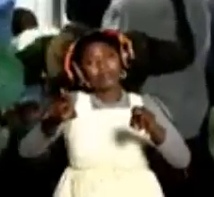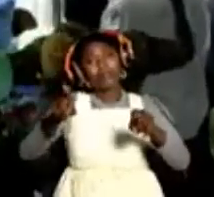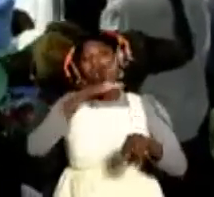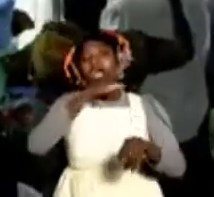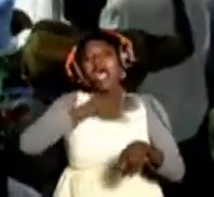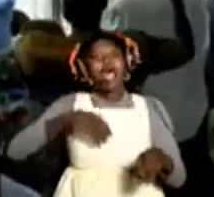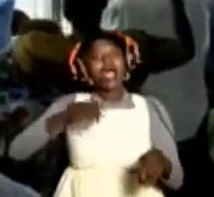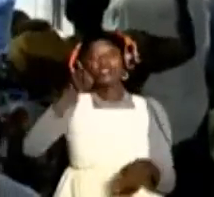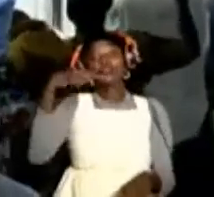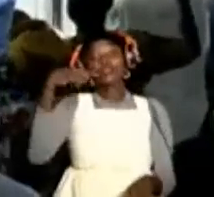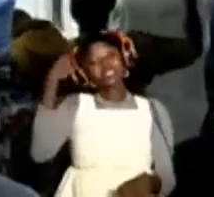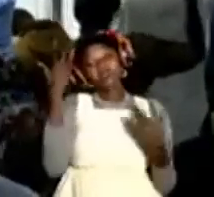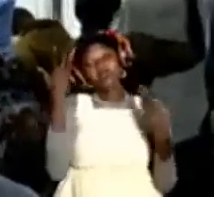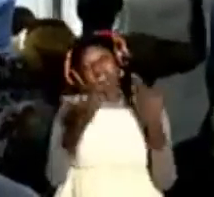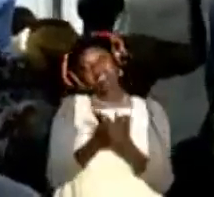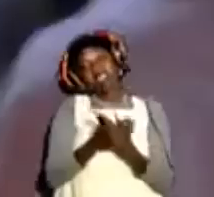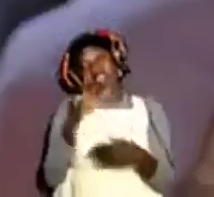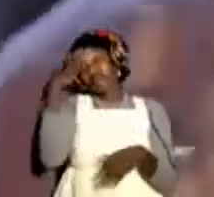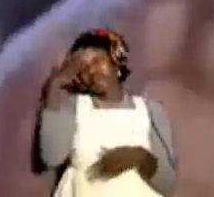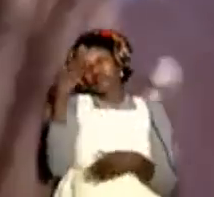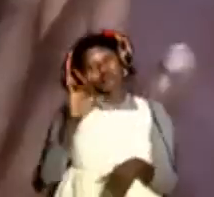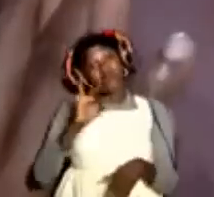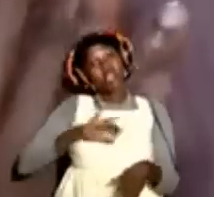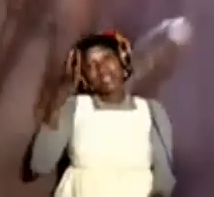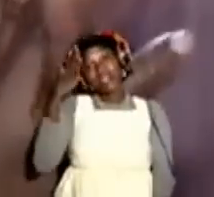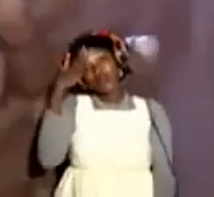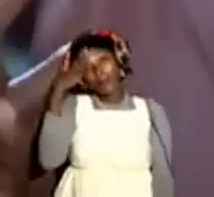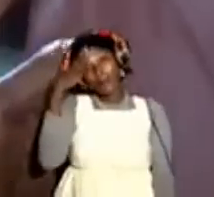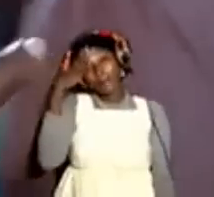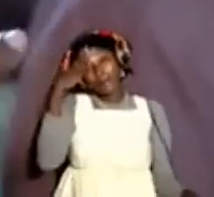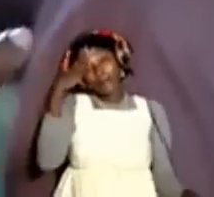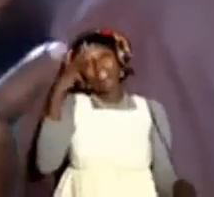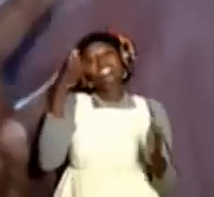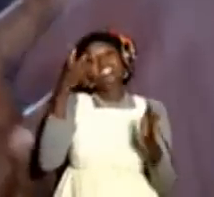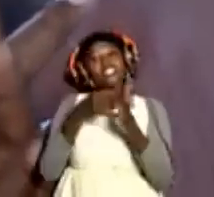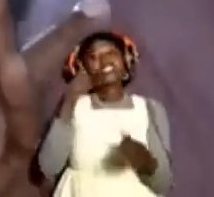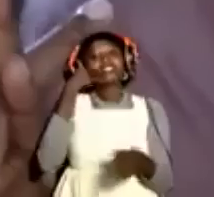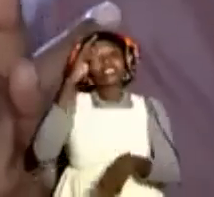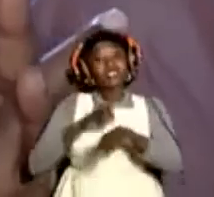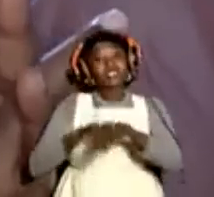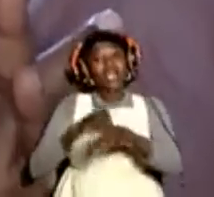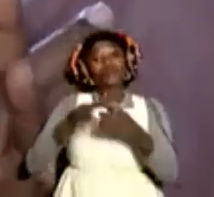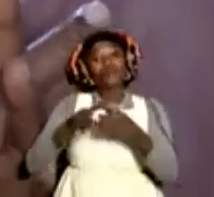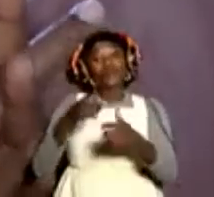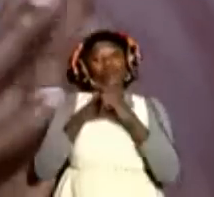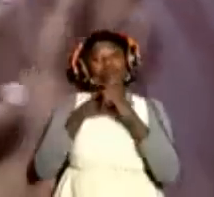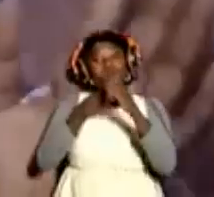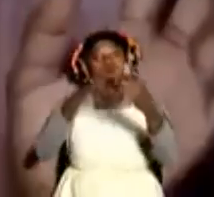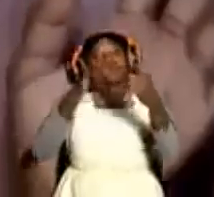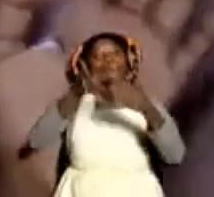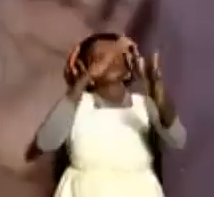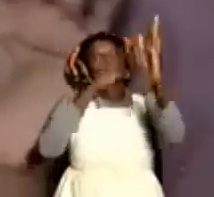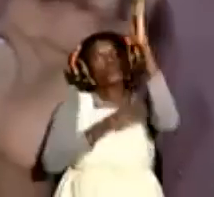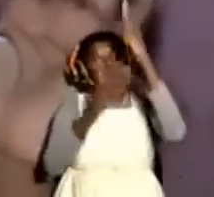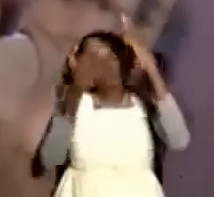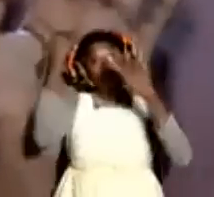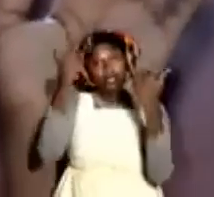You say, well, I don't know what is happening. I know. It is time for you to run to God right now.